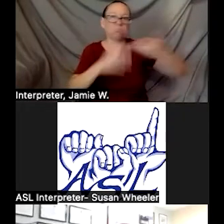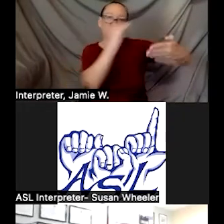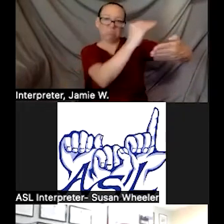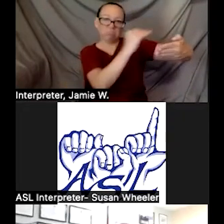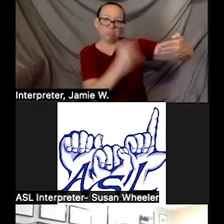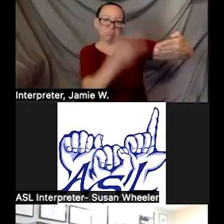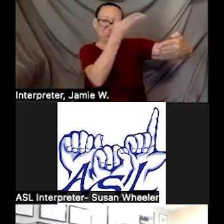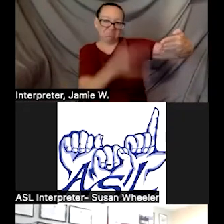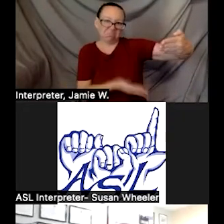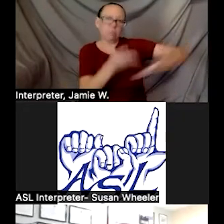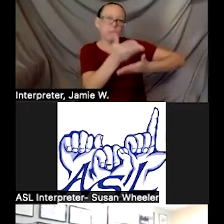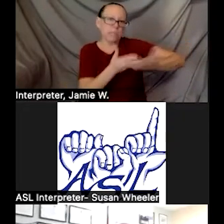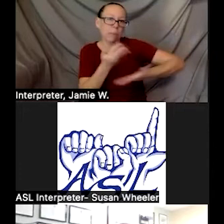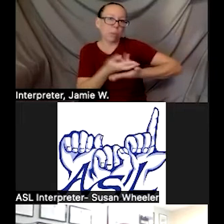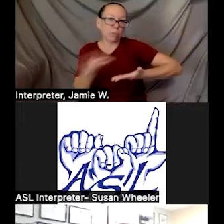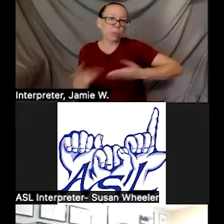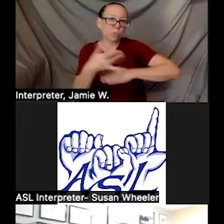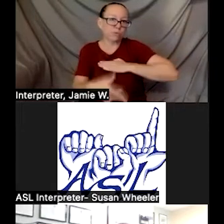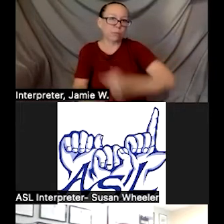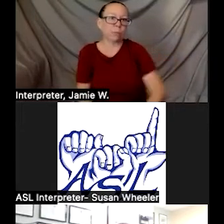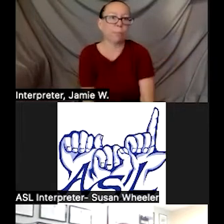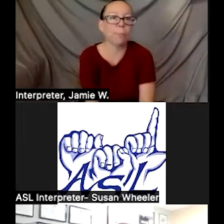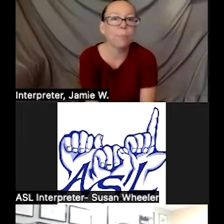available. Next.